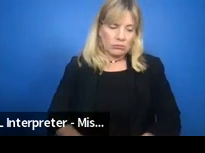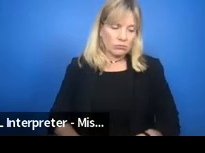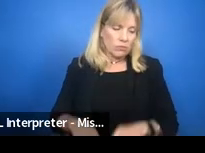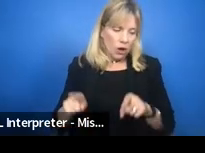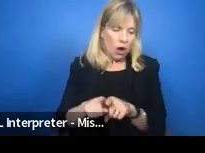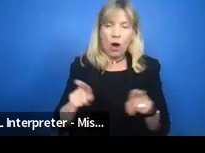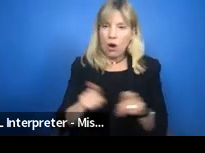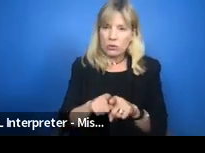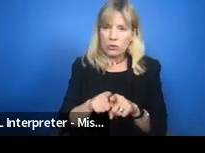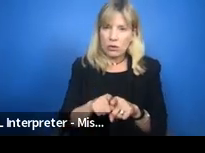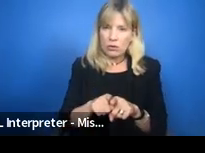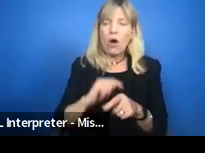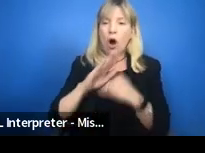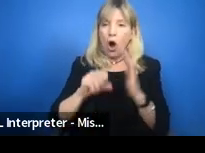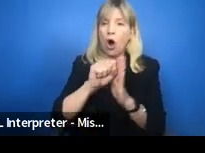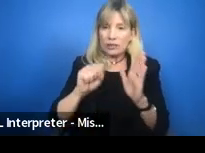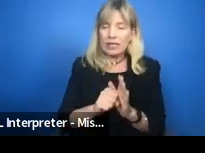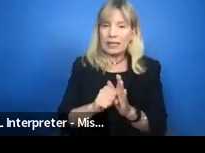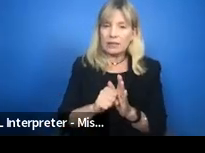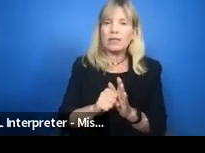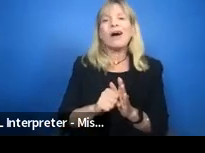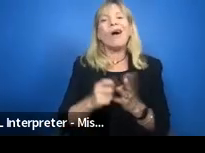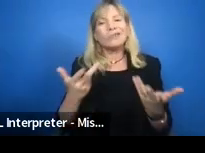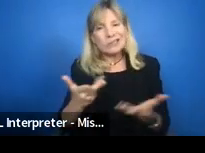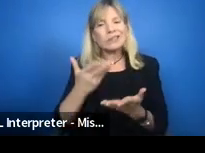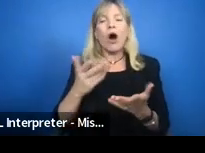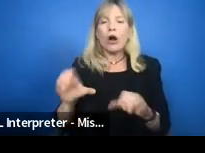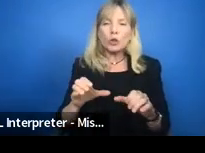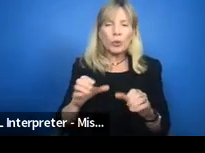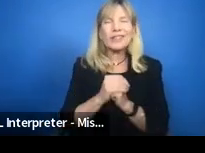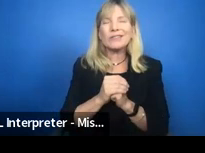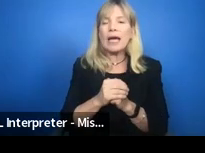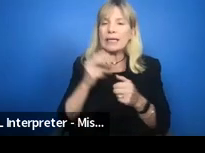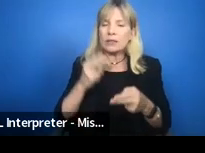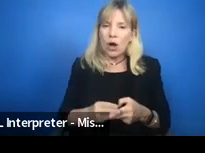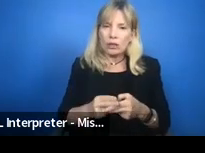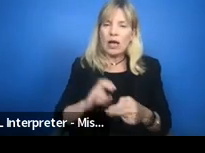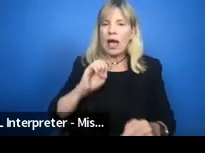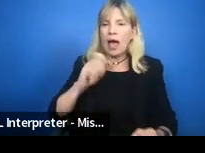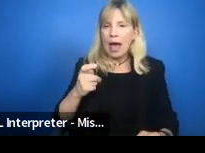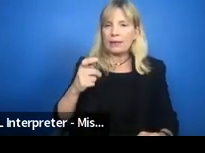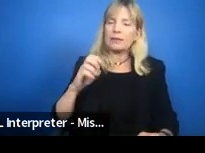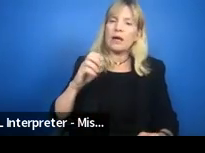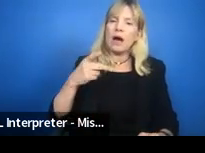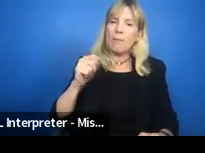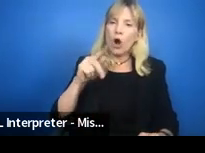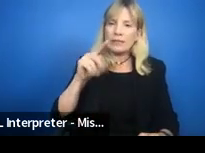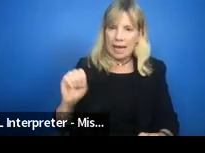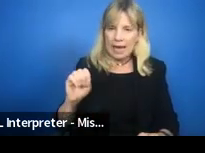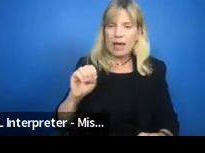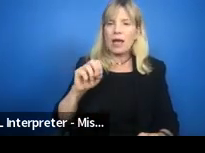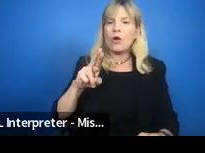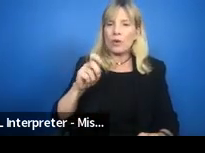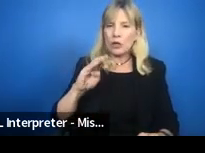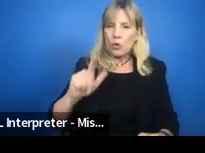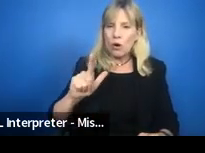also add that all states are doing, to some extent, what's called ex parte renewals. So this is a process by which states look